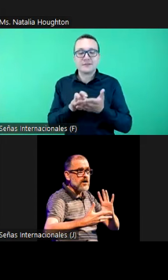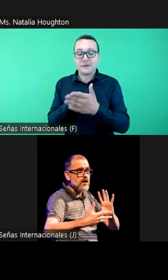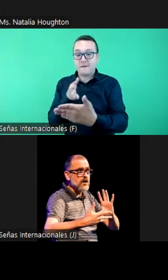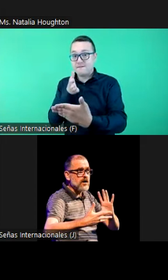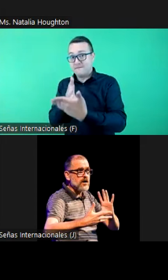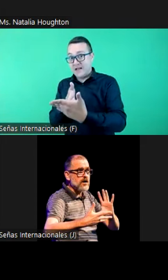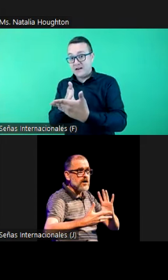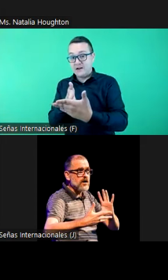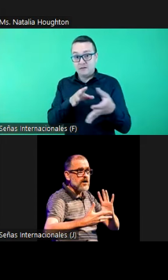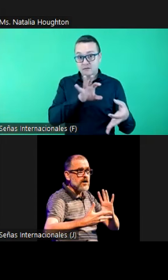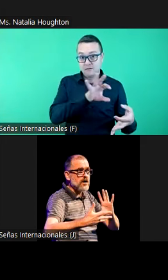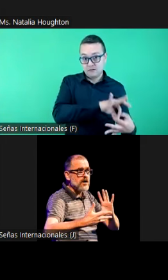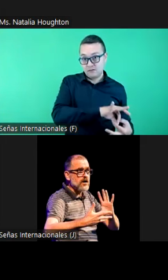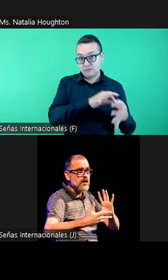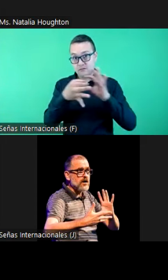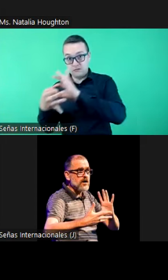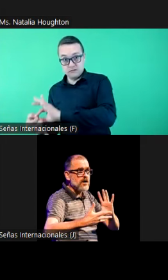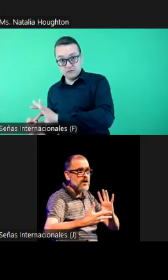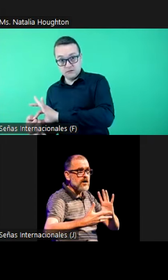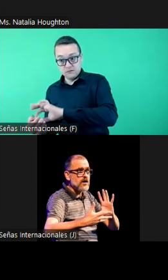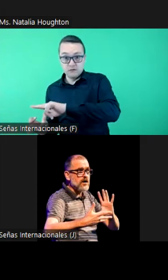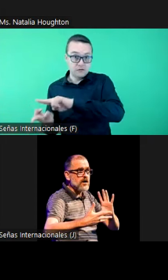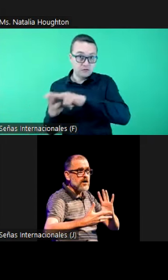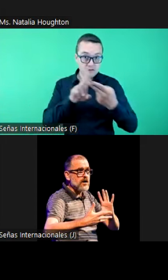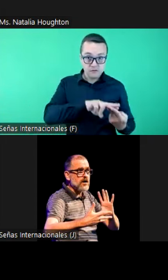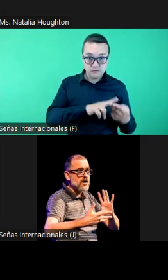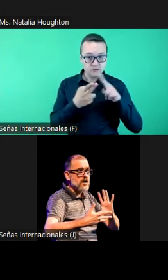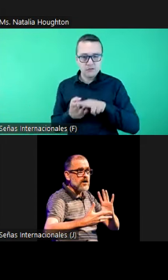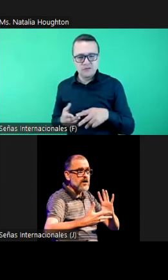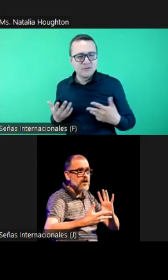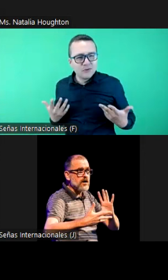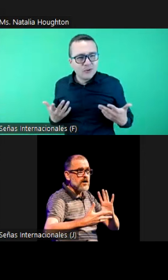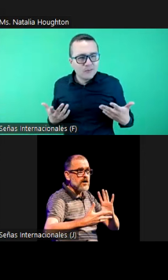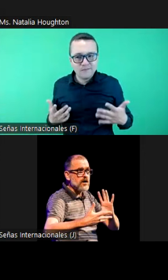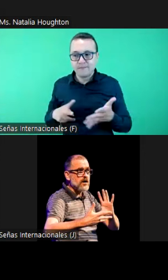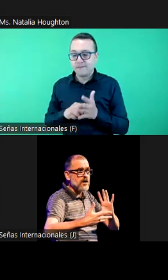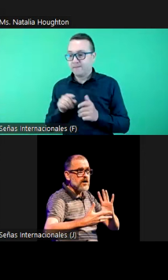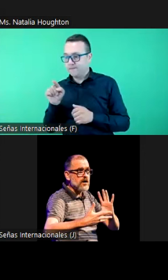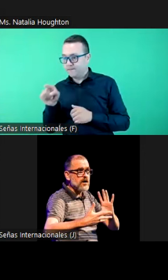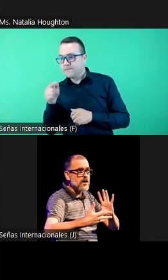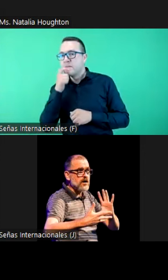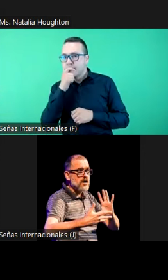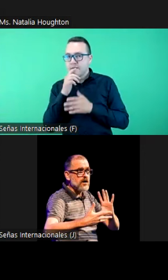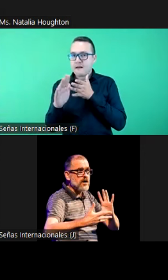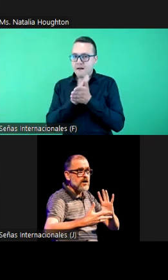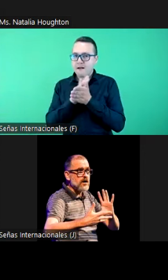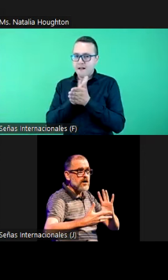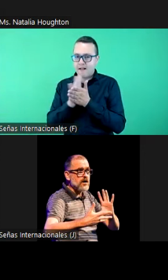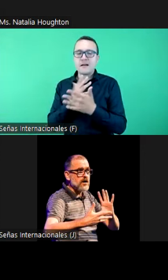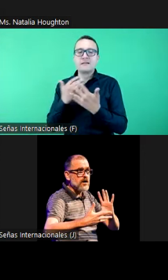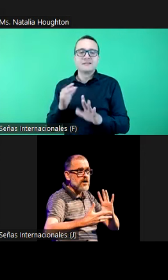also the interaction between the different barriers, so that the analysis makes sense both